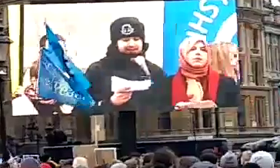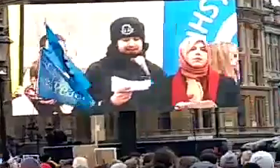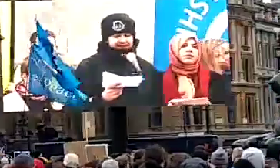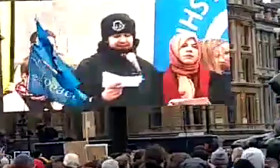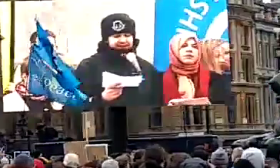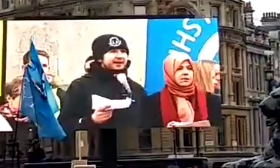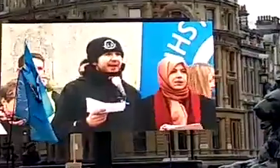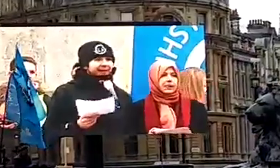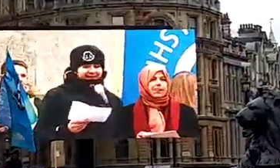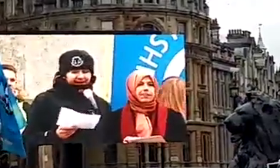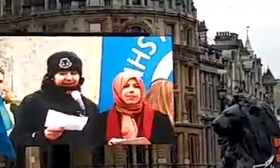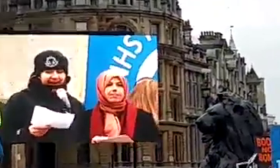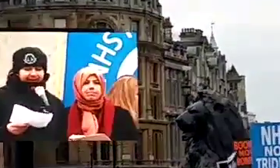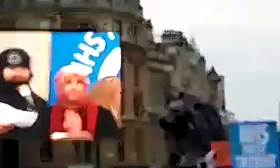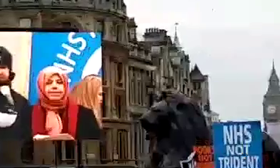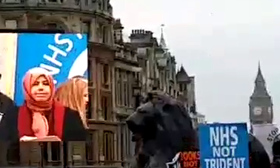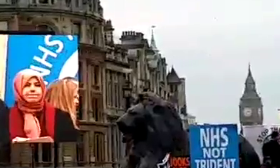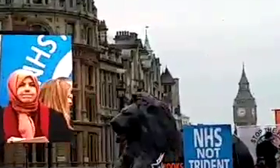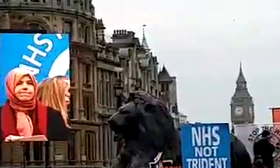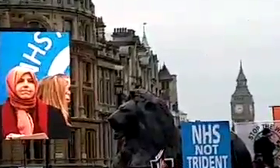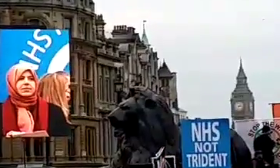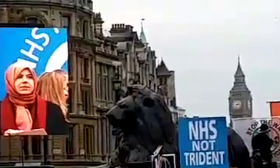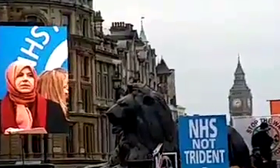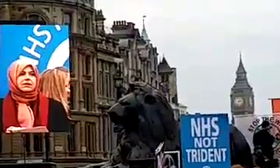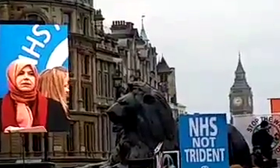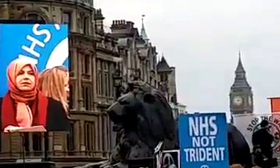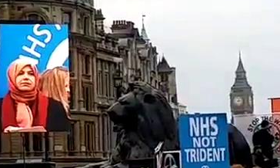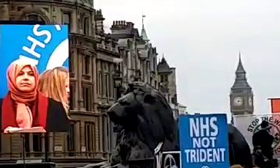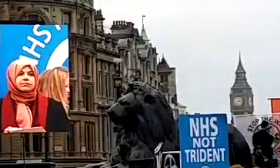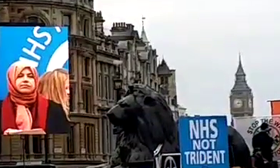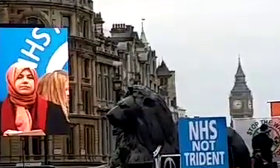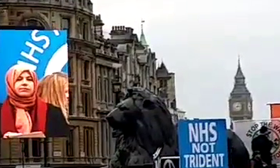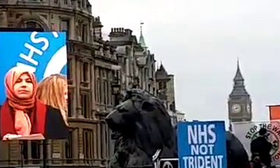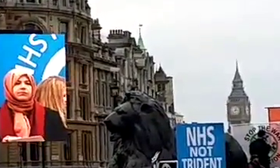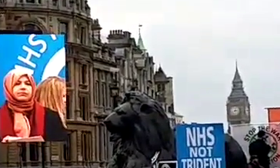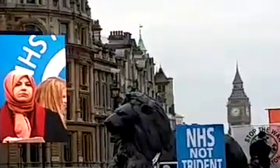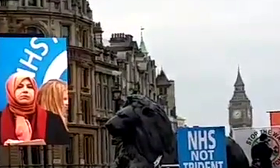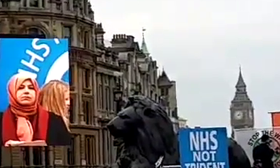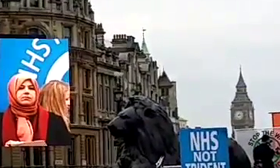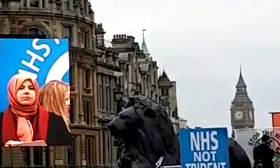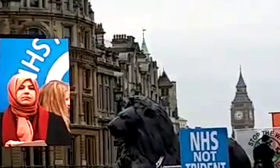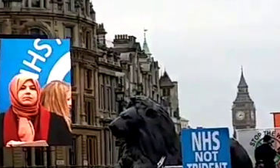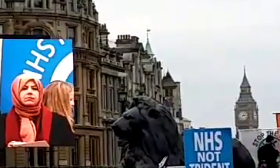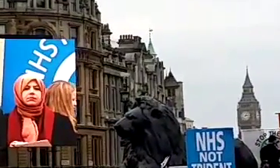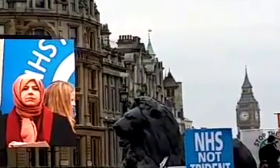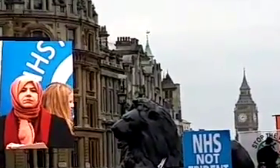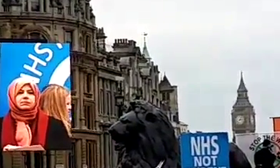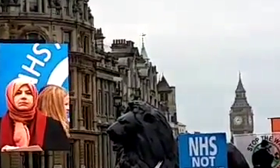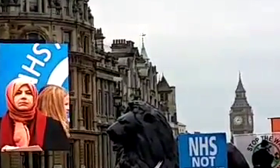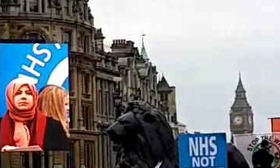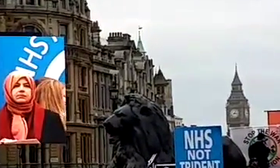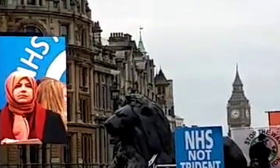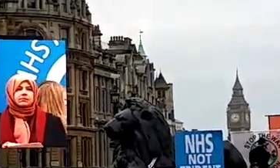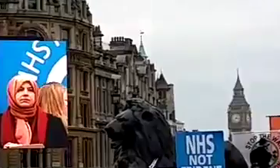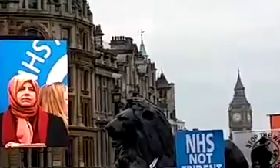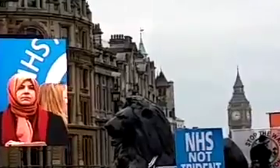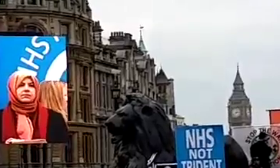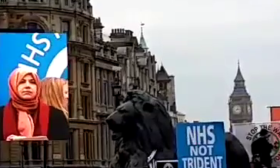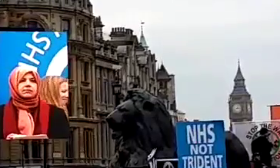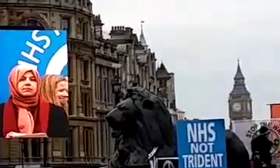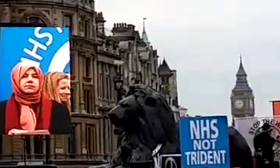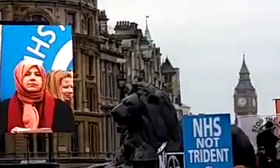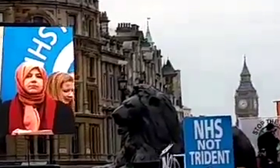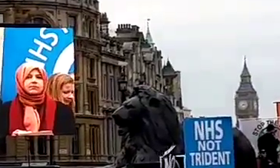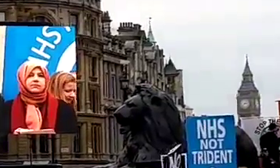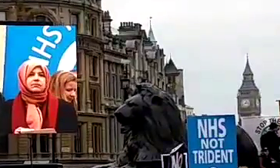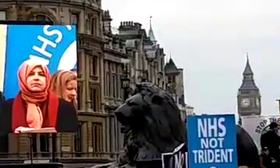£40,000 of debt. And in other areas of education, last autumn spending review announced that student nurses'